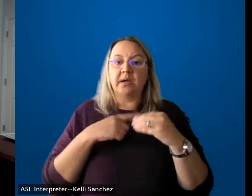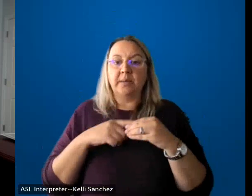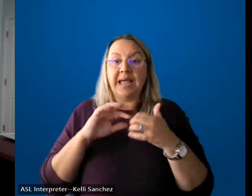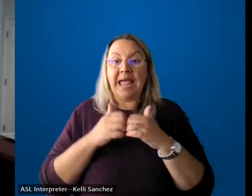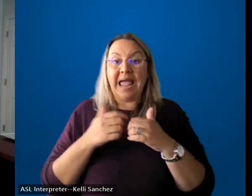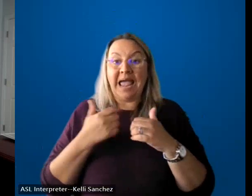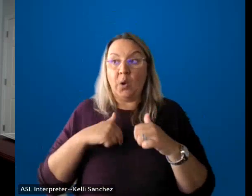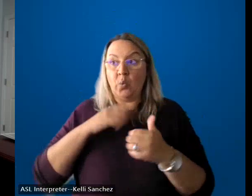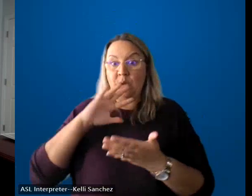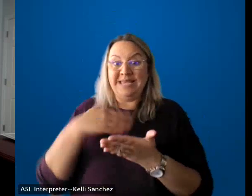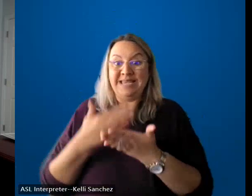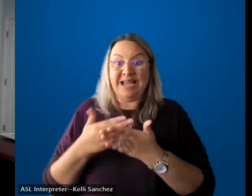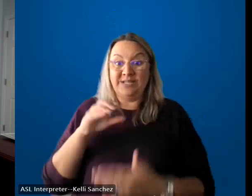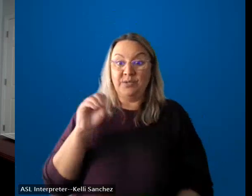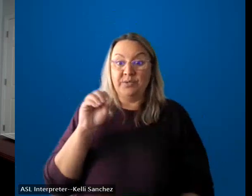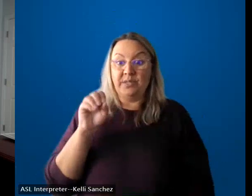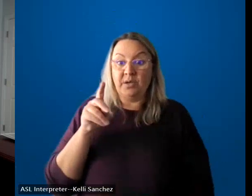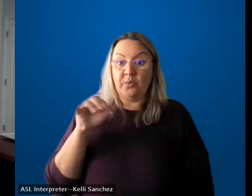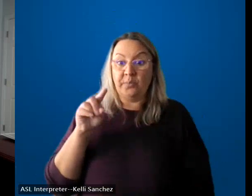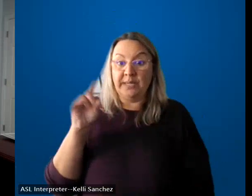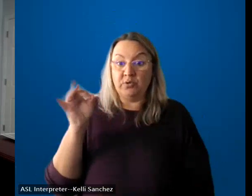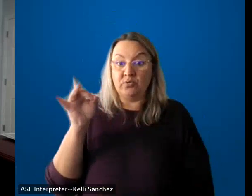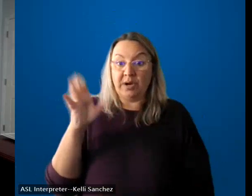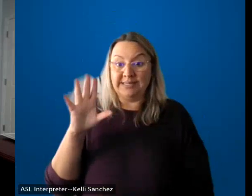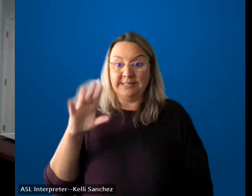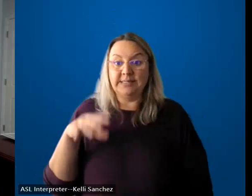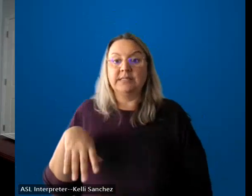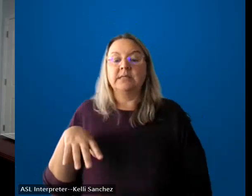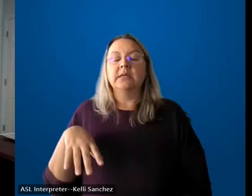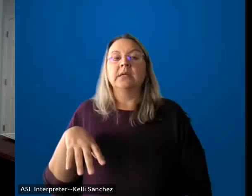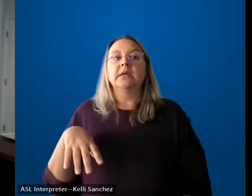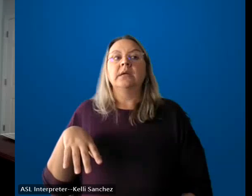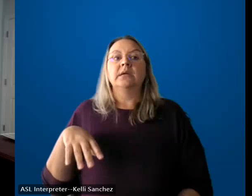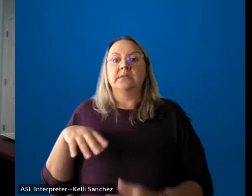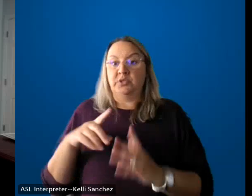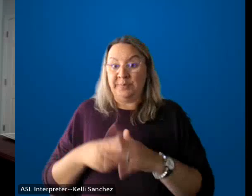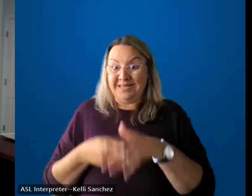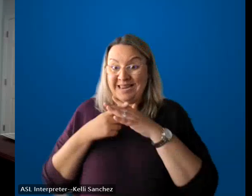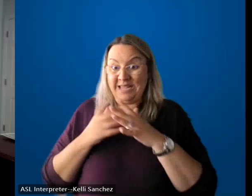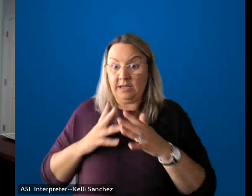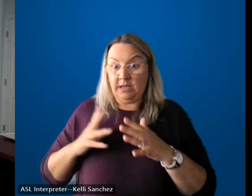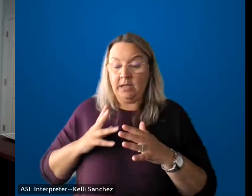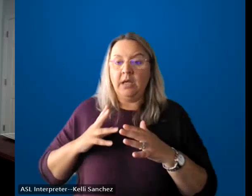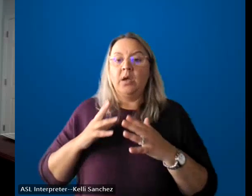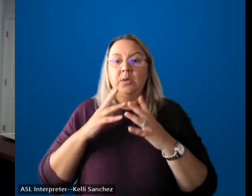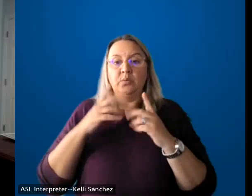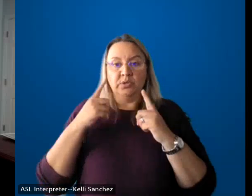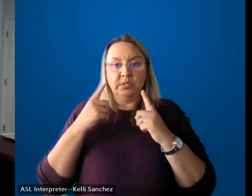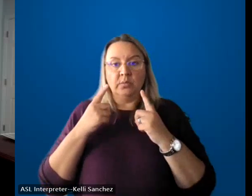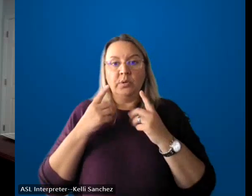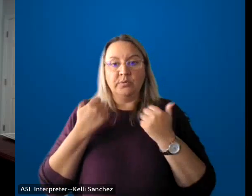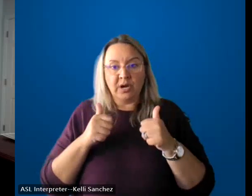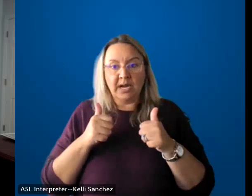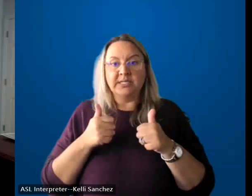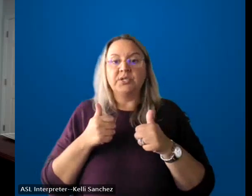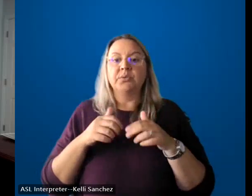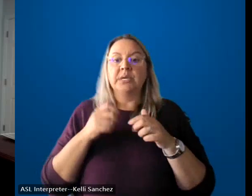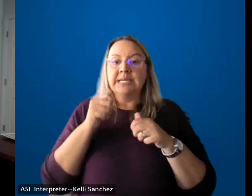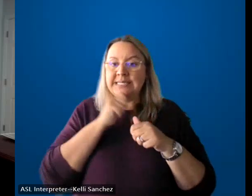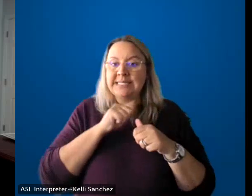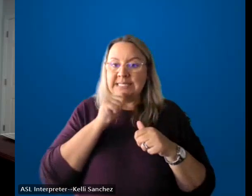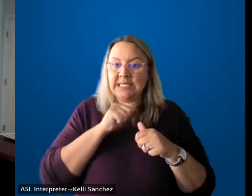we got to the opioid crisis to begin with, a huge part of it was the desire to take the shortcut to deal